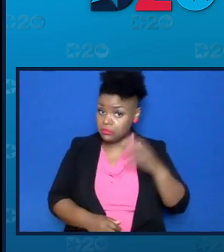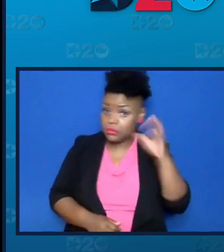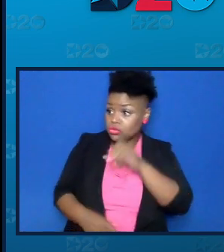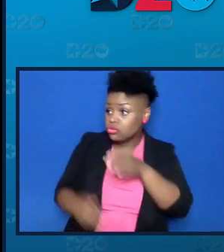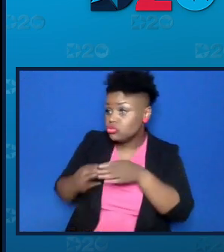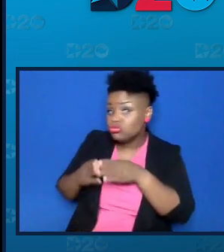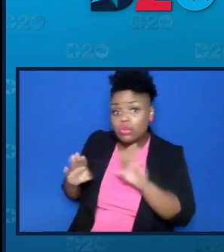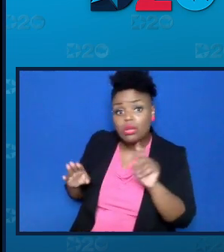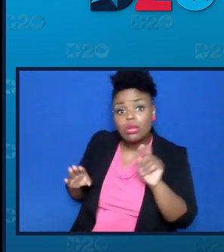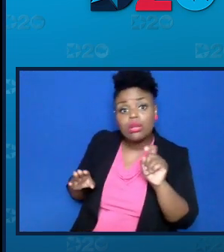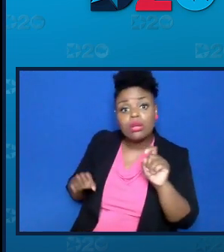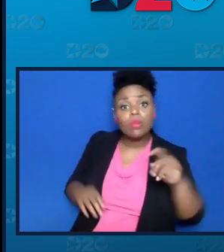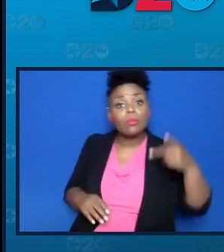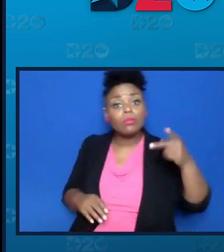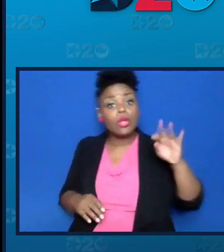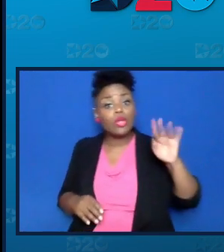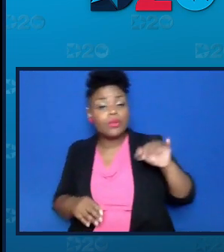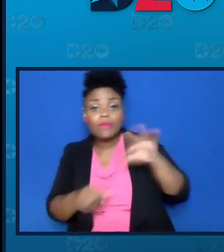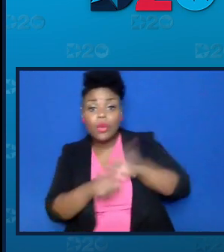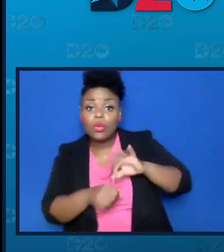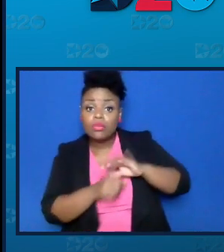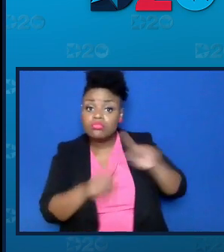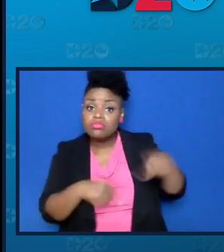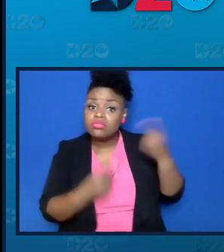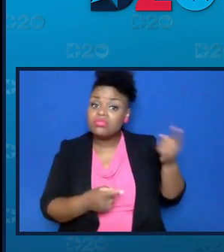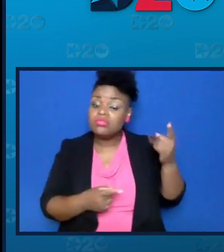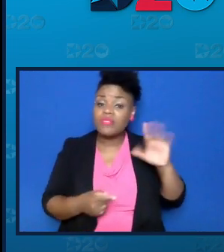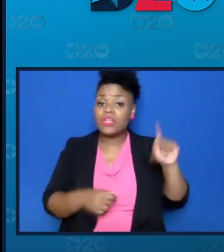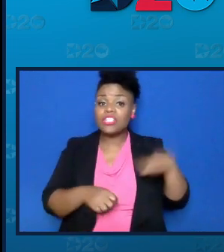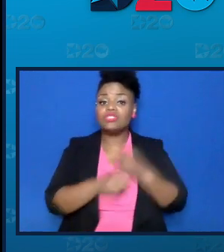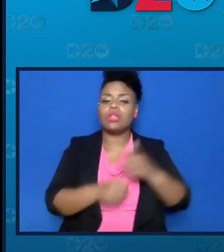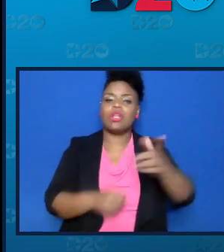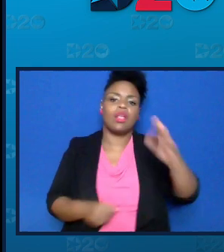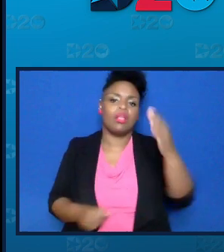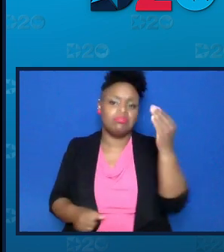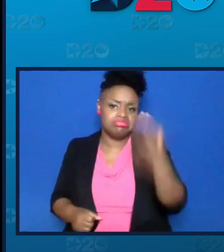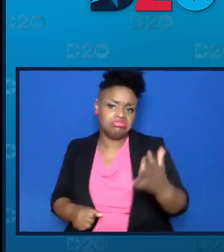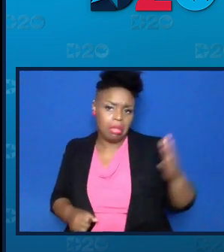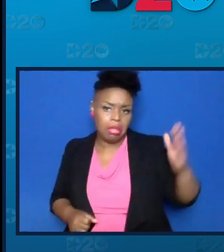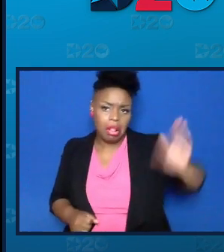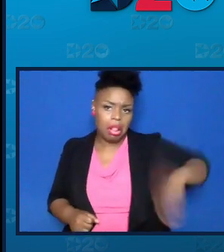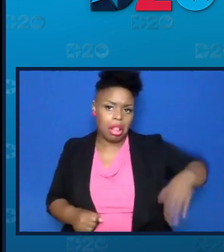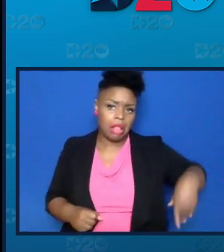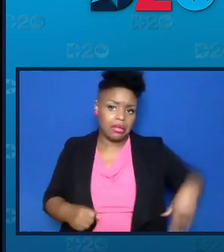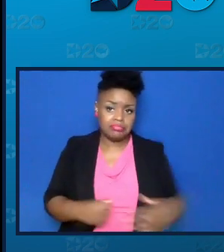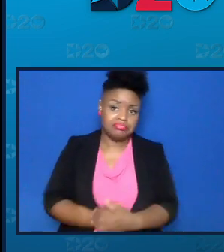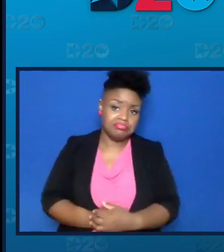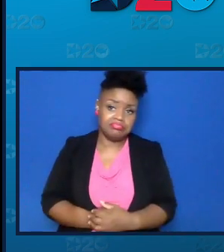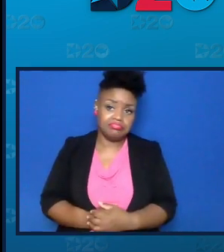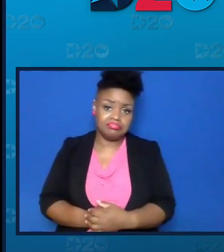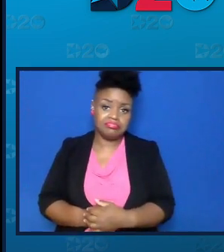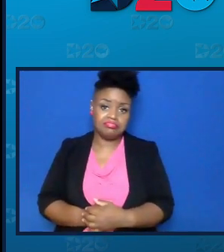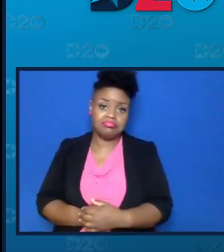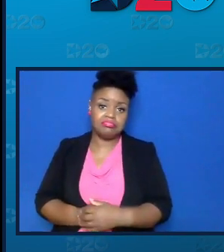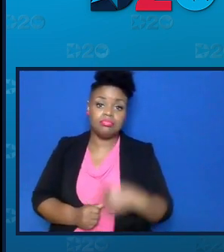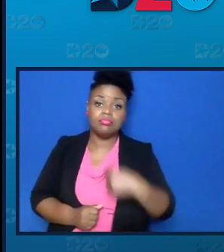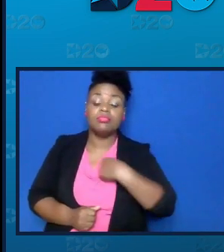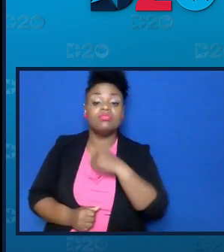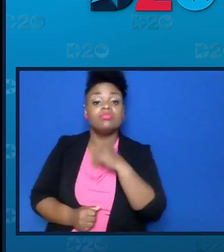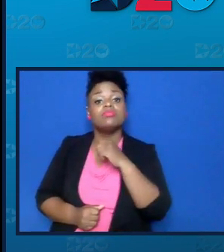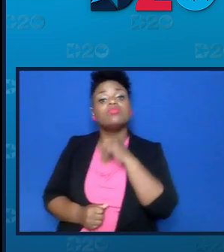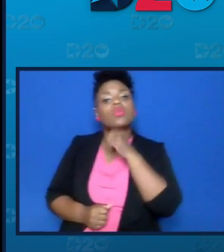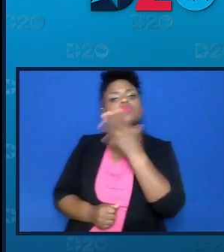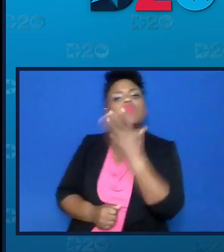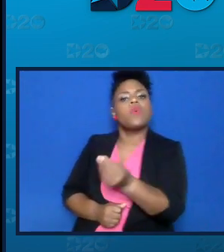election in my 51-year voting history. Now, I don't go to the polls anymore. The U.S. Postal